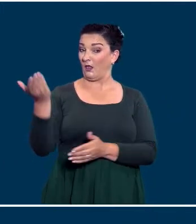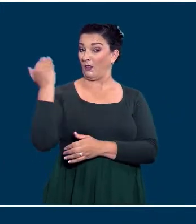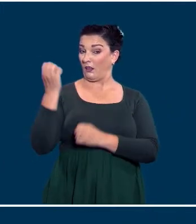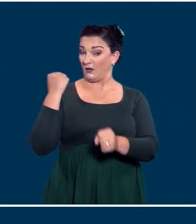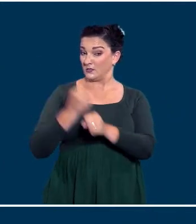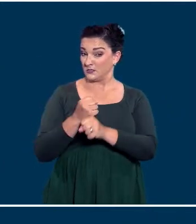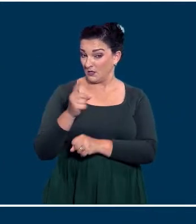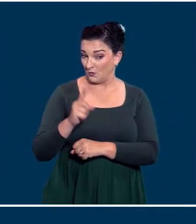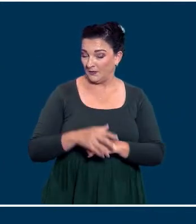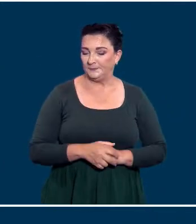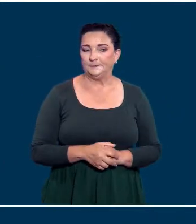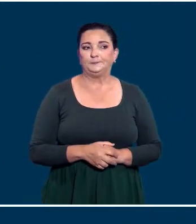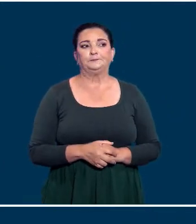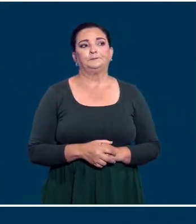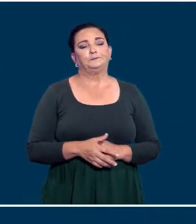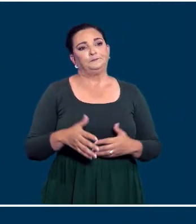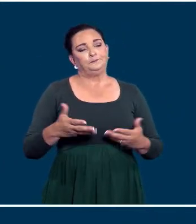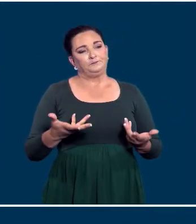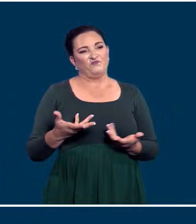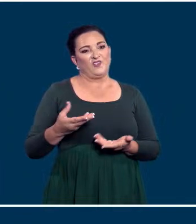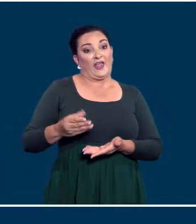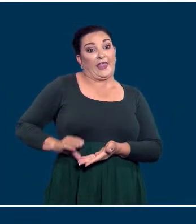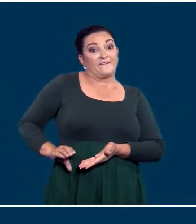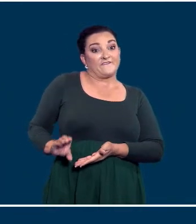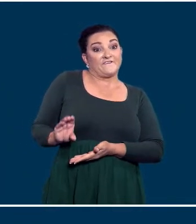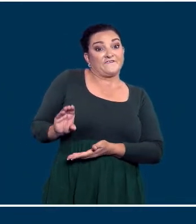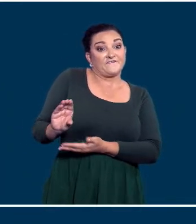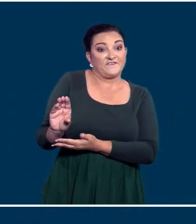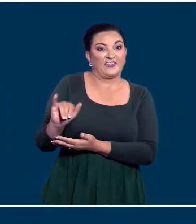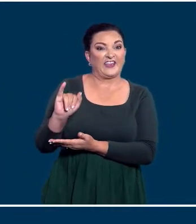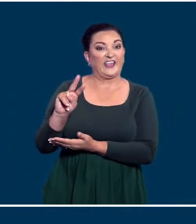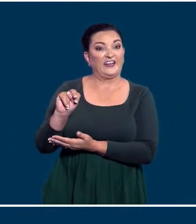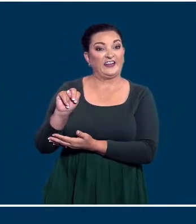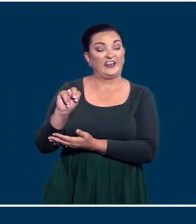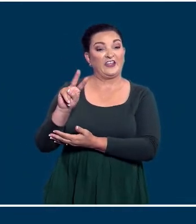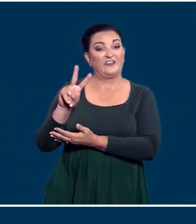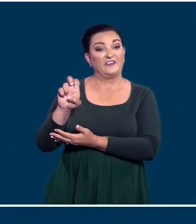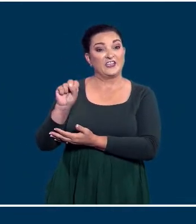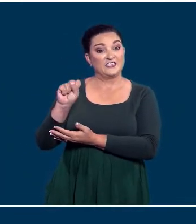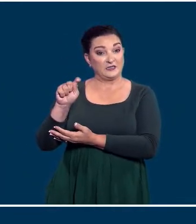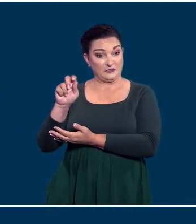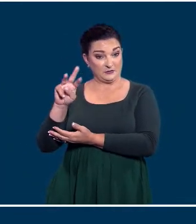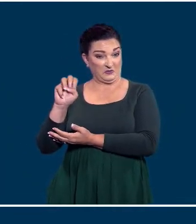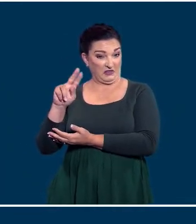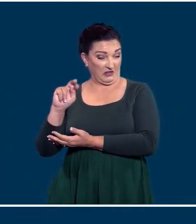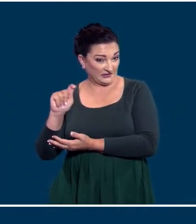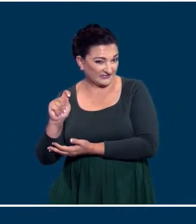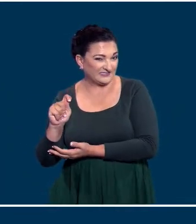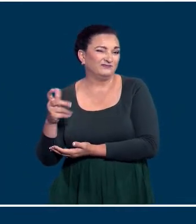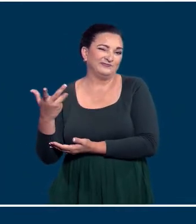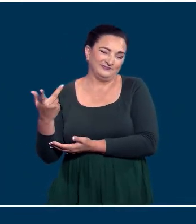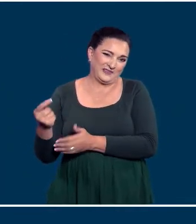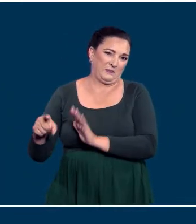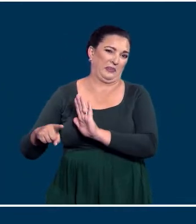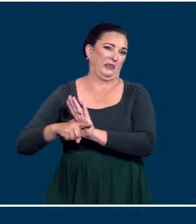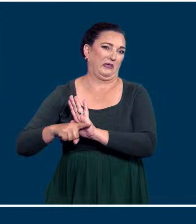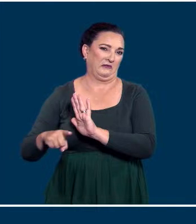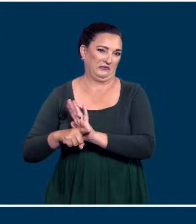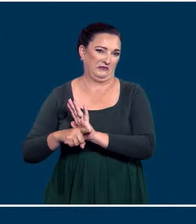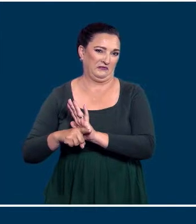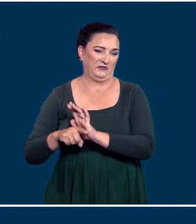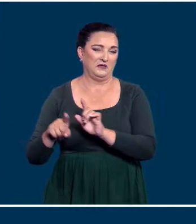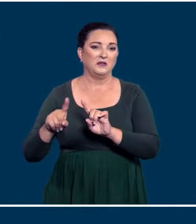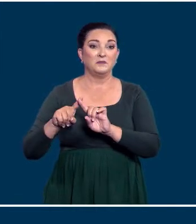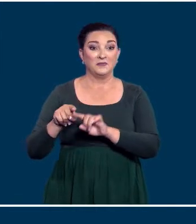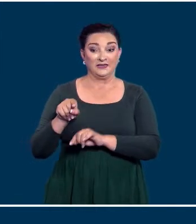we see that investment was quite negative, but we benefited quite a bit from household consumption, and we benefited quite